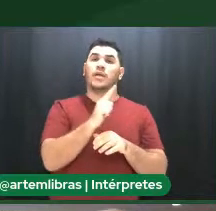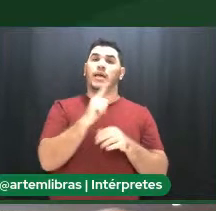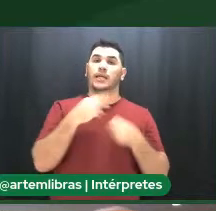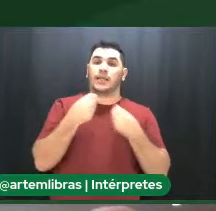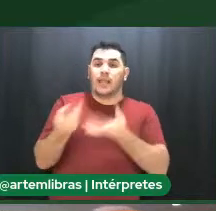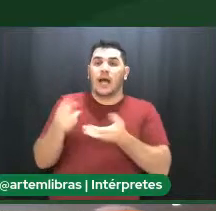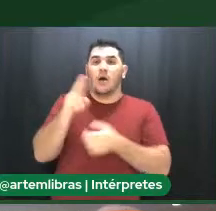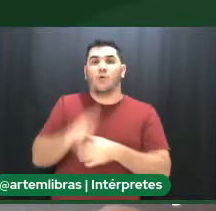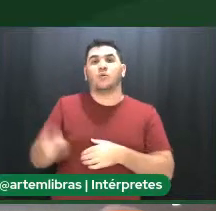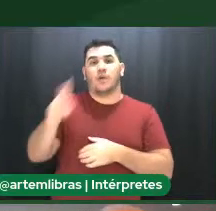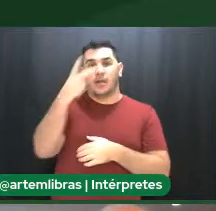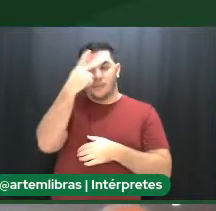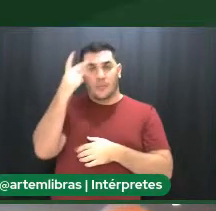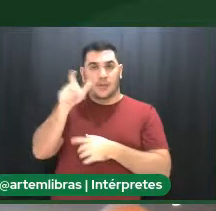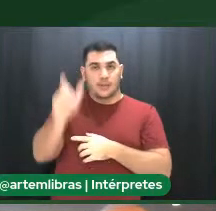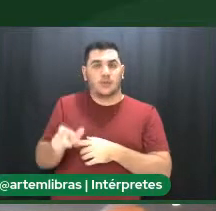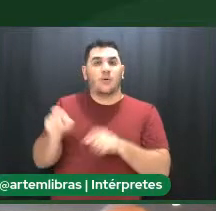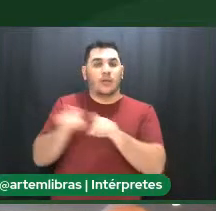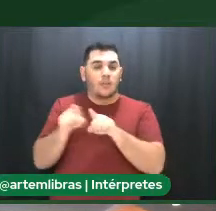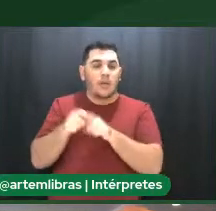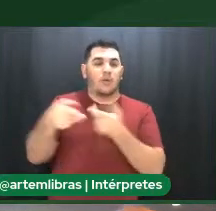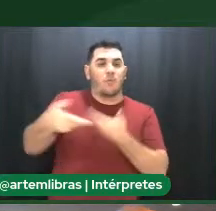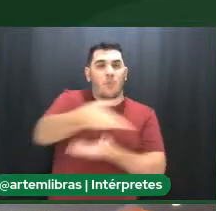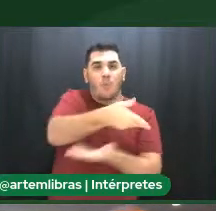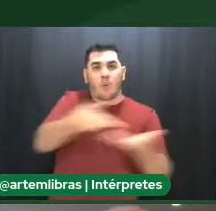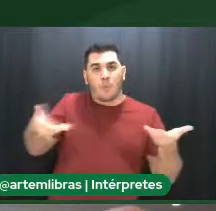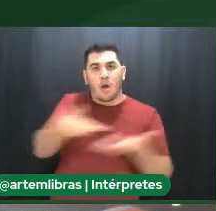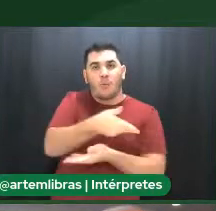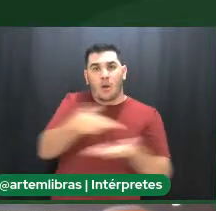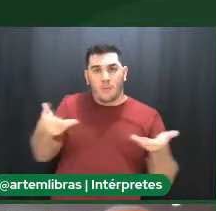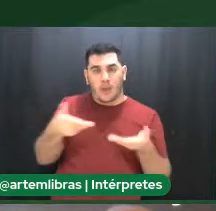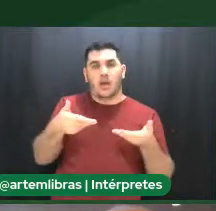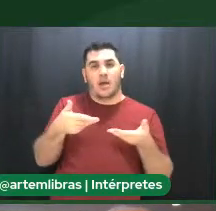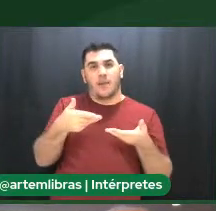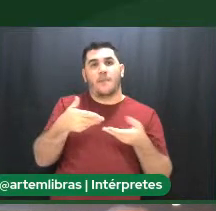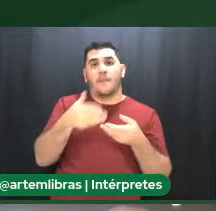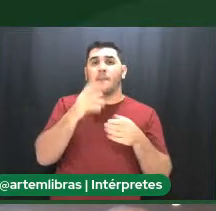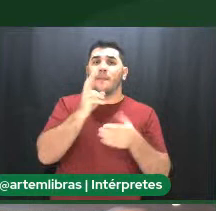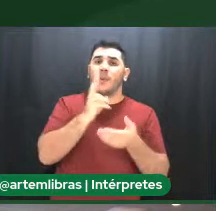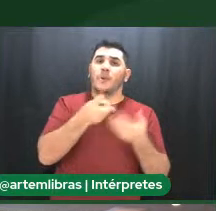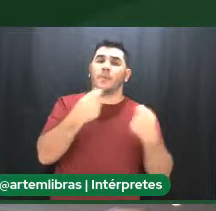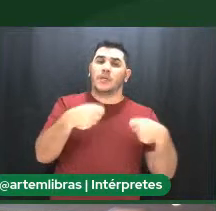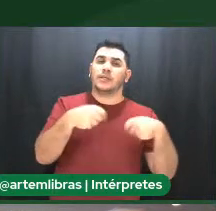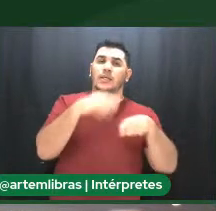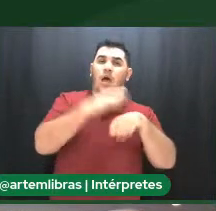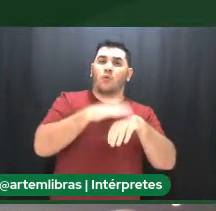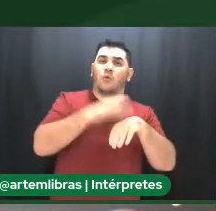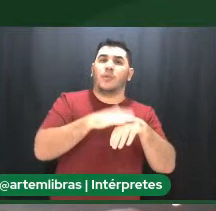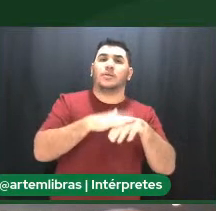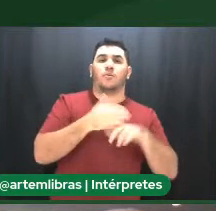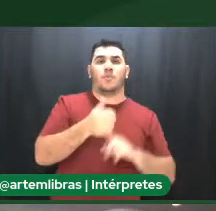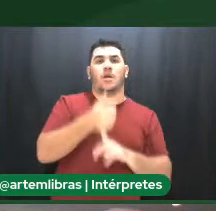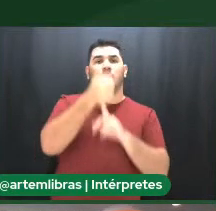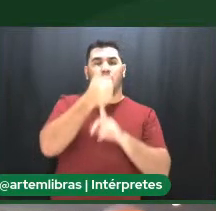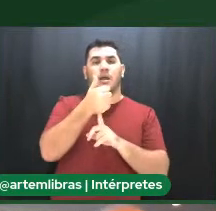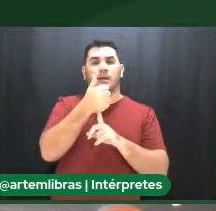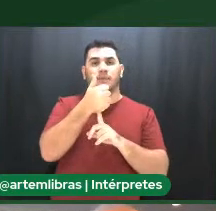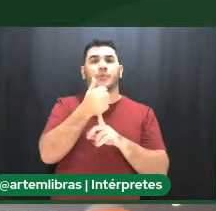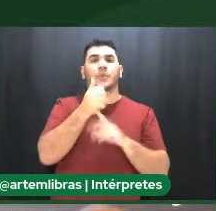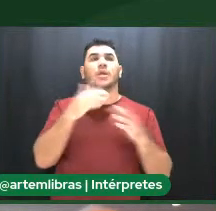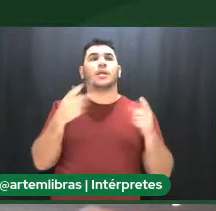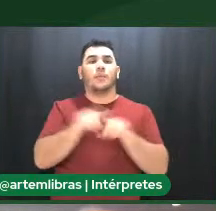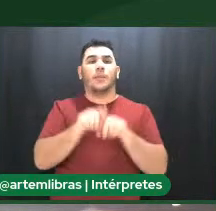we raise the level of automation. And what's the goal of this? The goal is